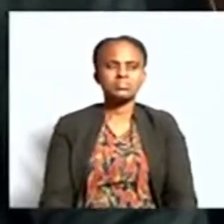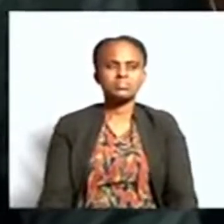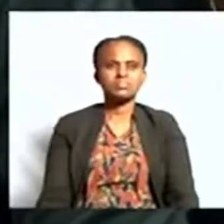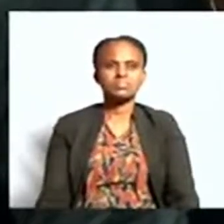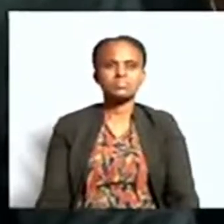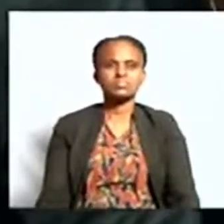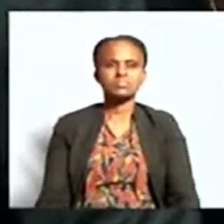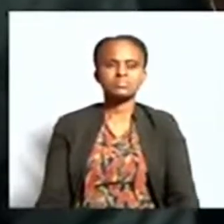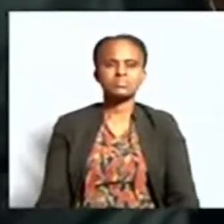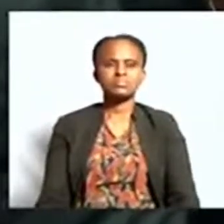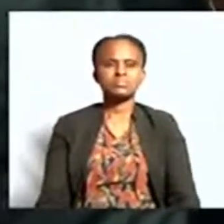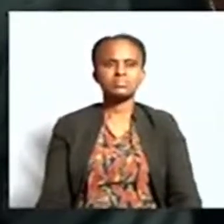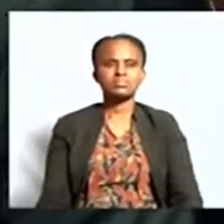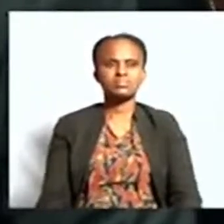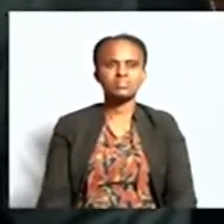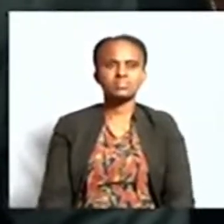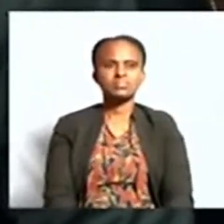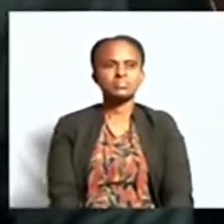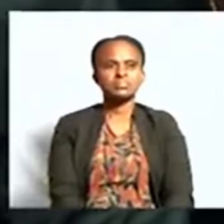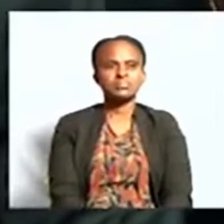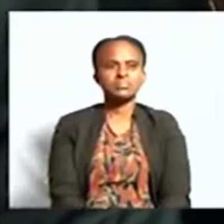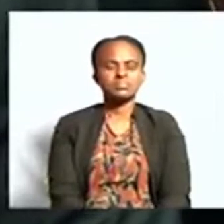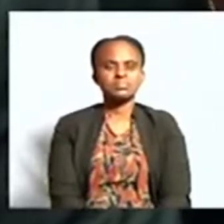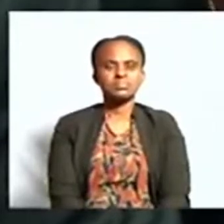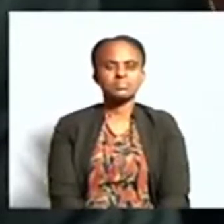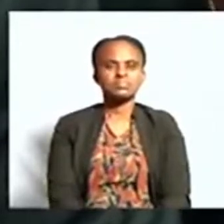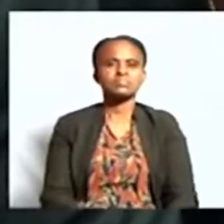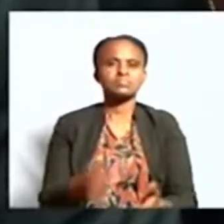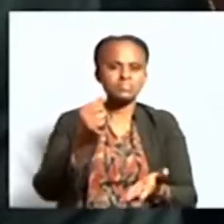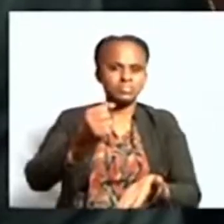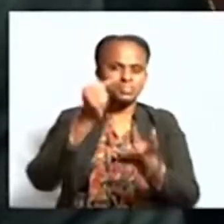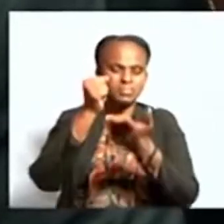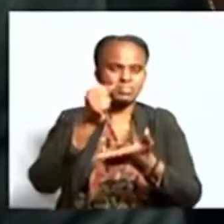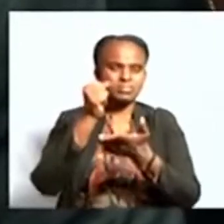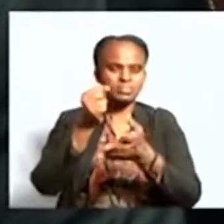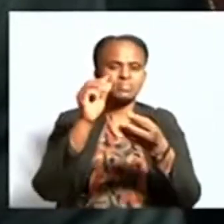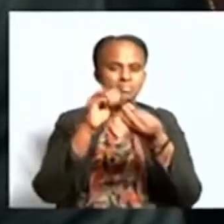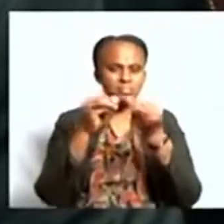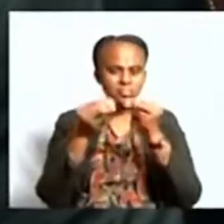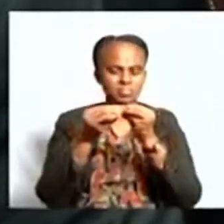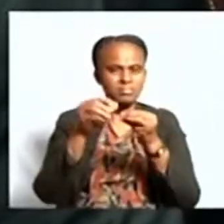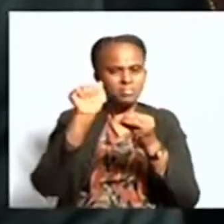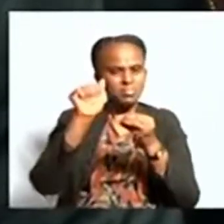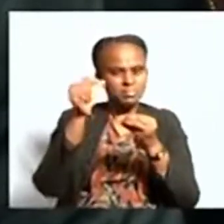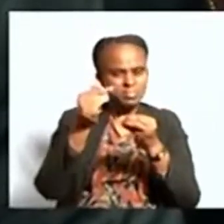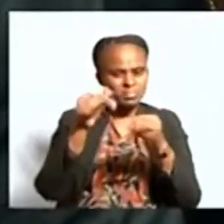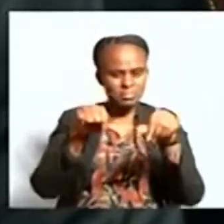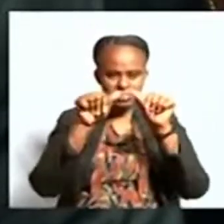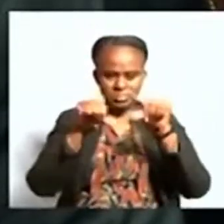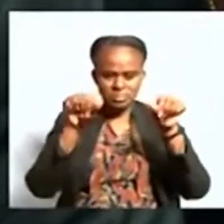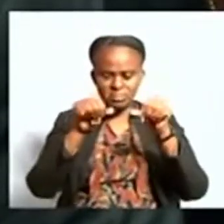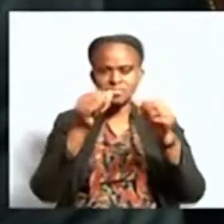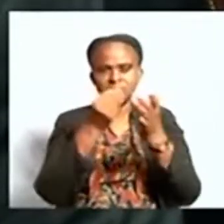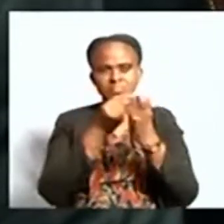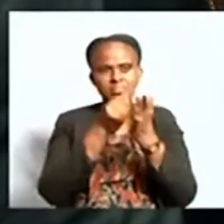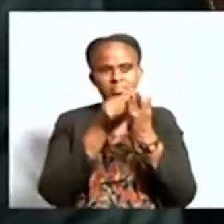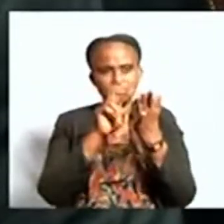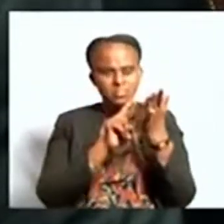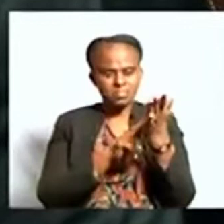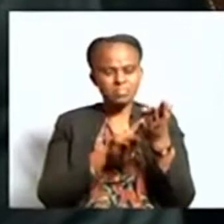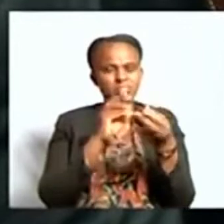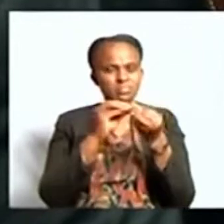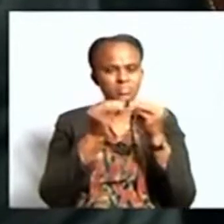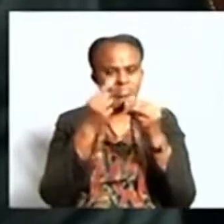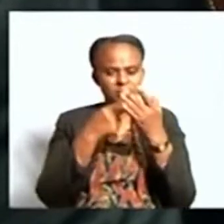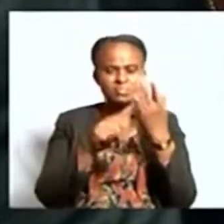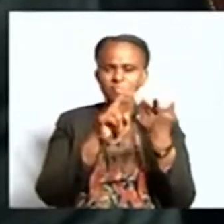Thank you, Chair. On the budget figures, the Auditor General audited the financial report, the figures that were